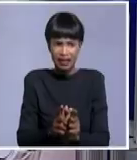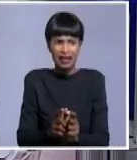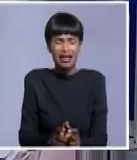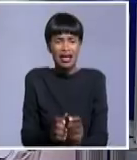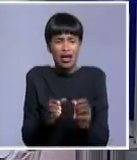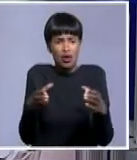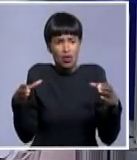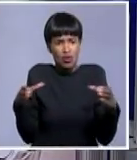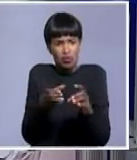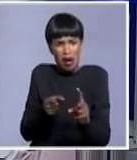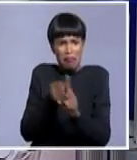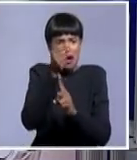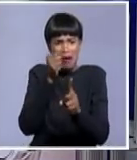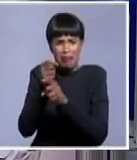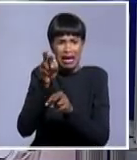pressure groups,